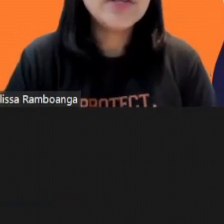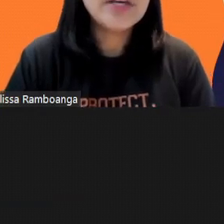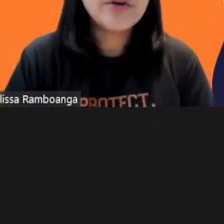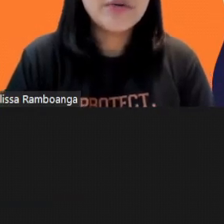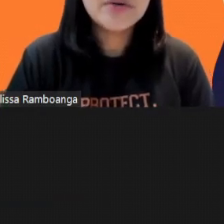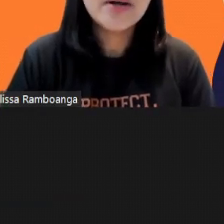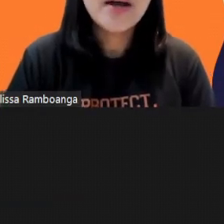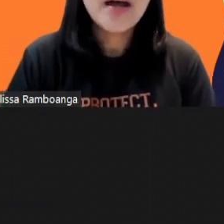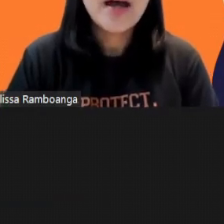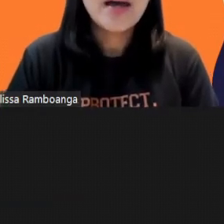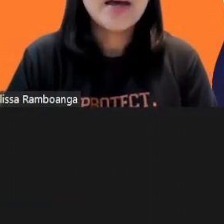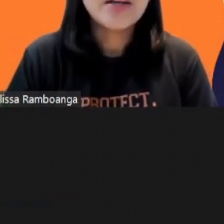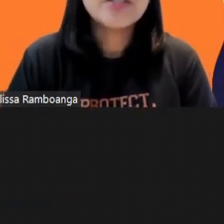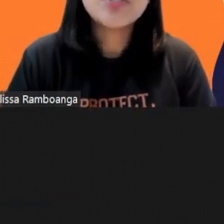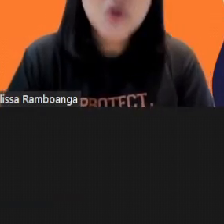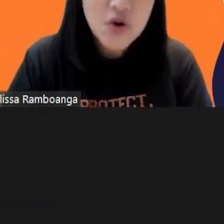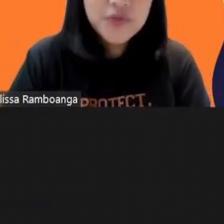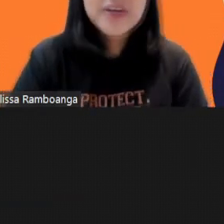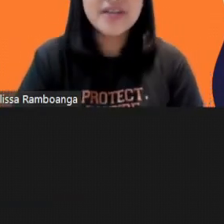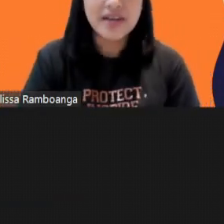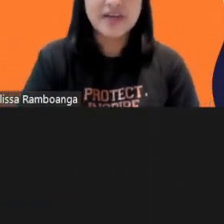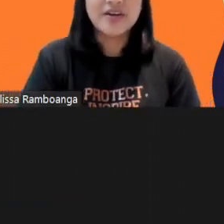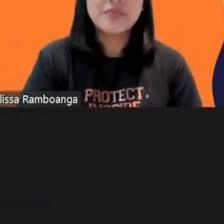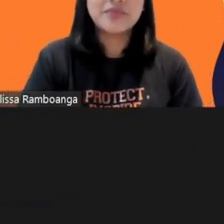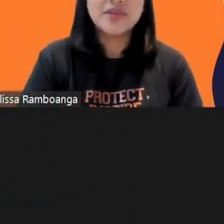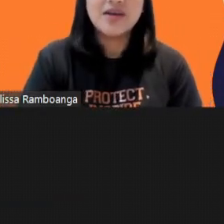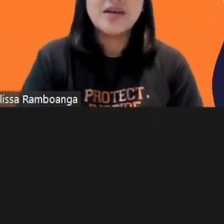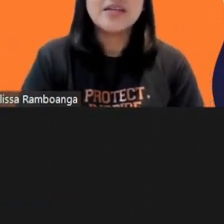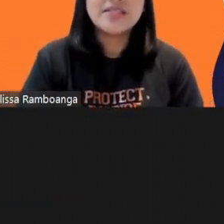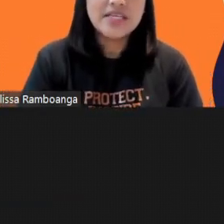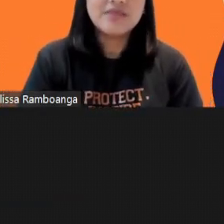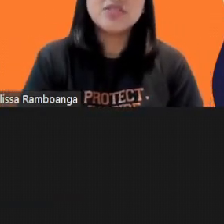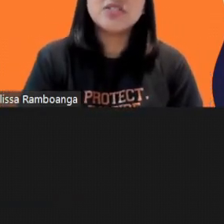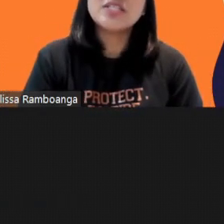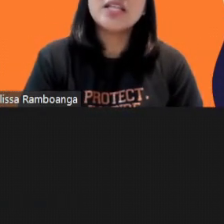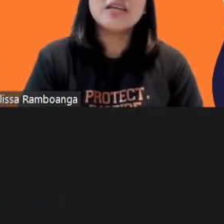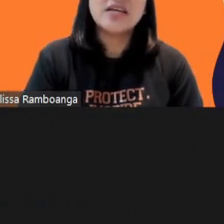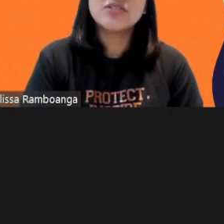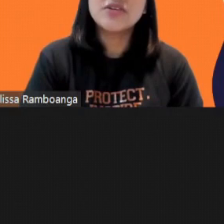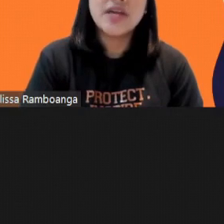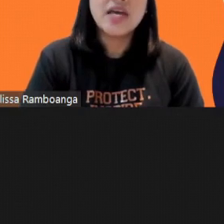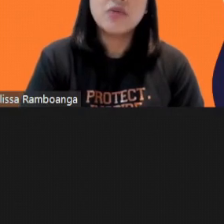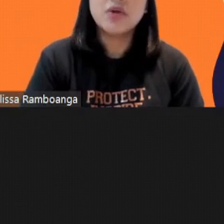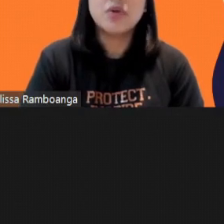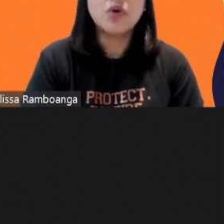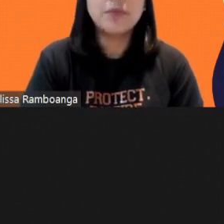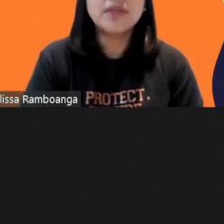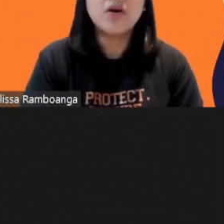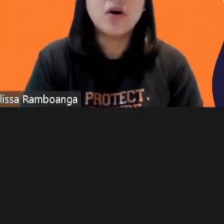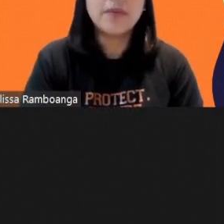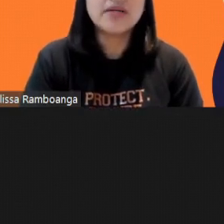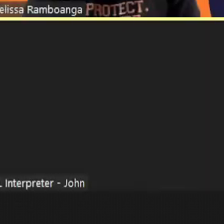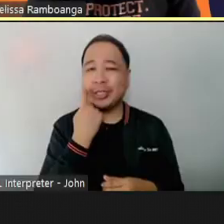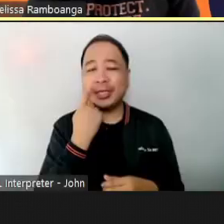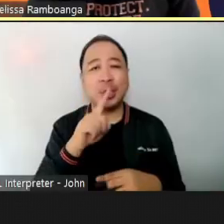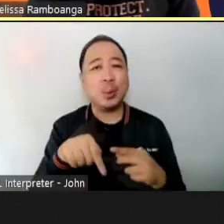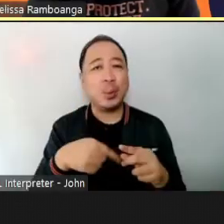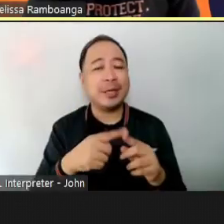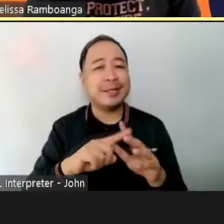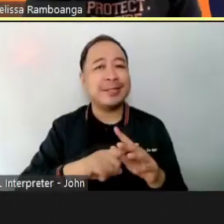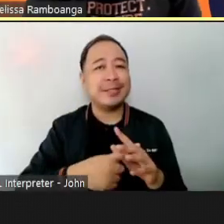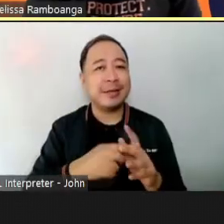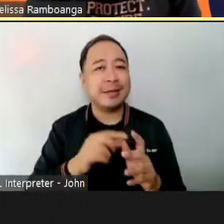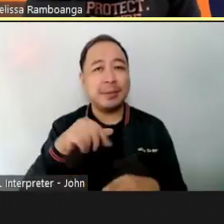Thank you, Neo. And so we're here. It seemed just like yesterday when we opened Ako Para Sa